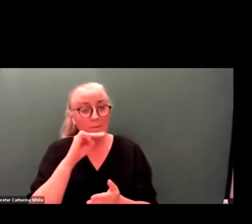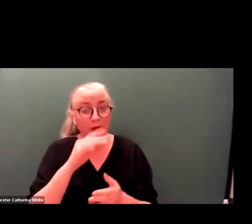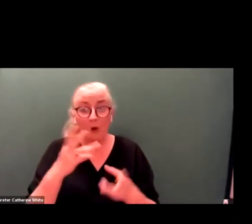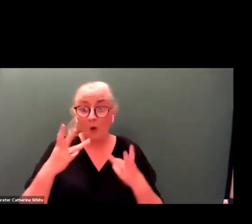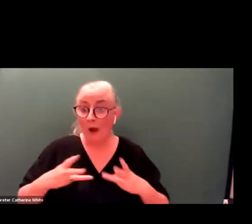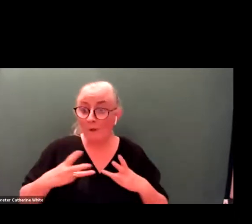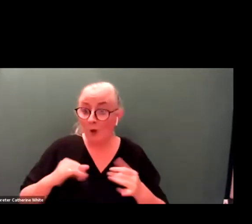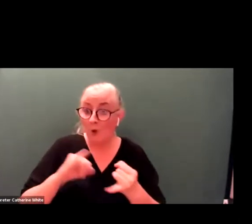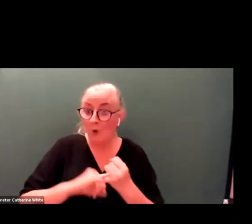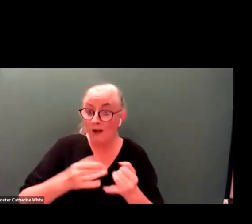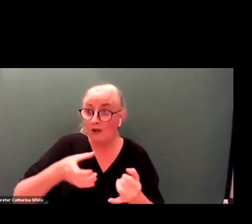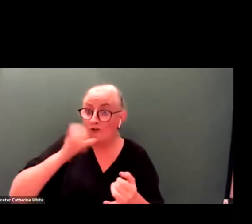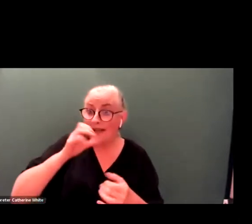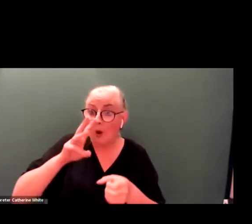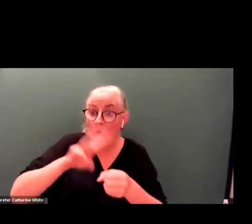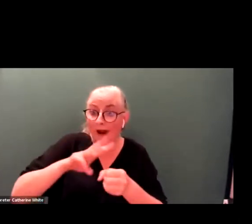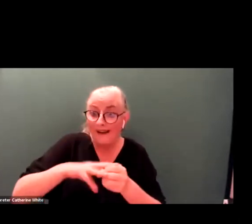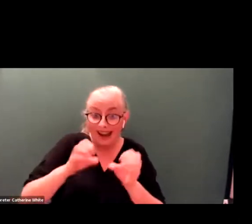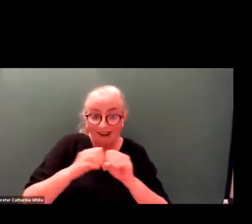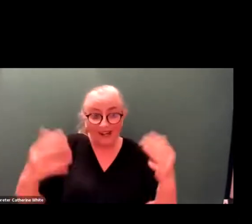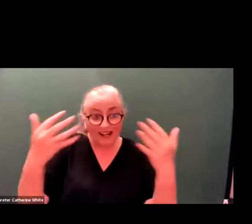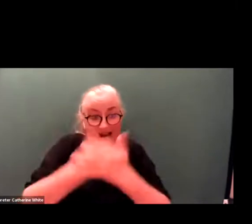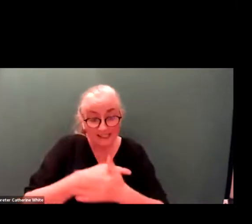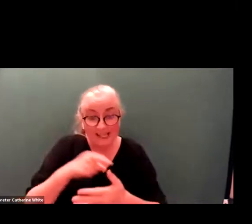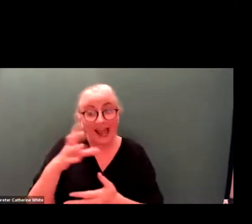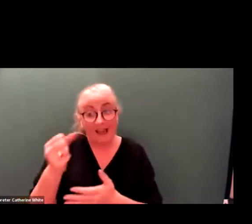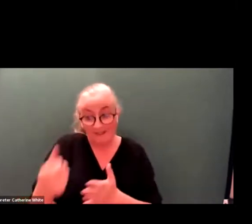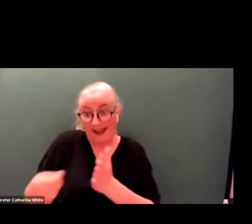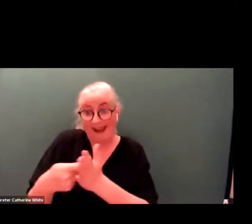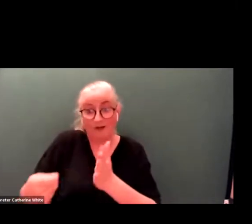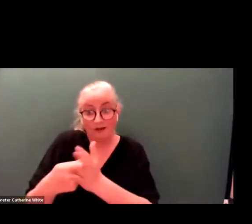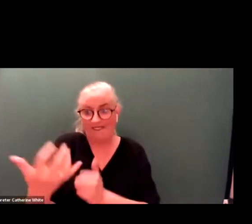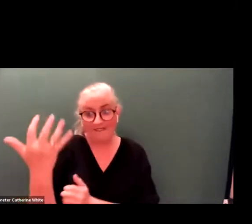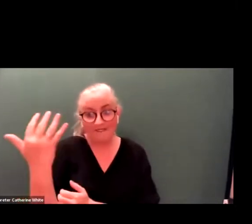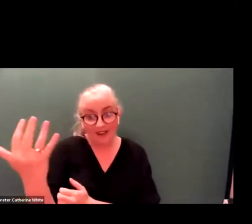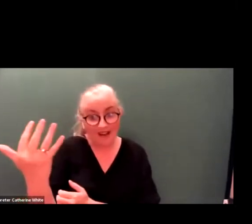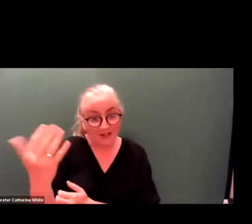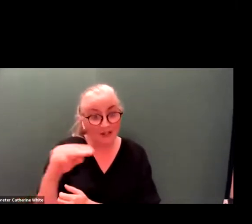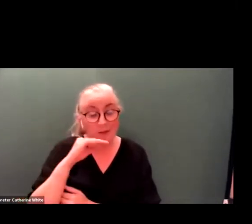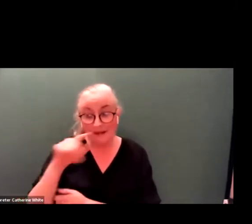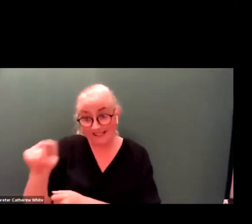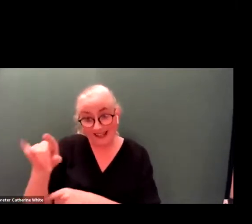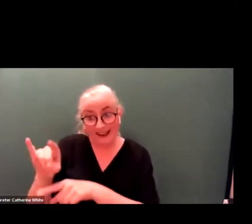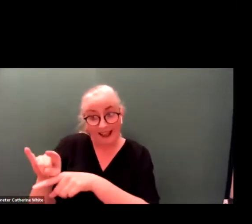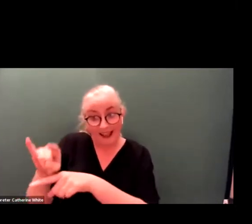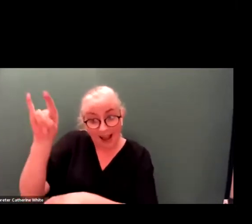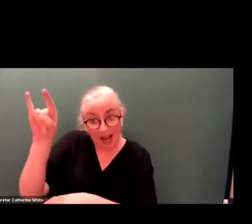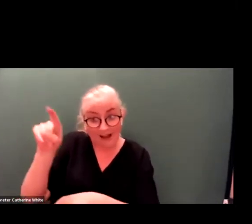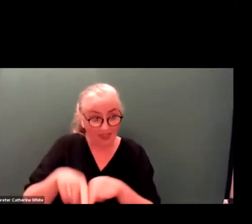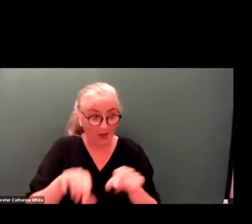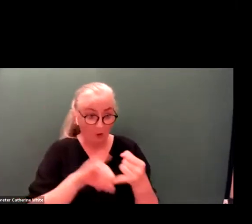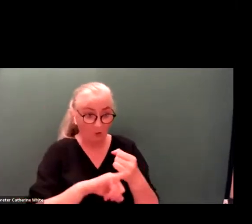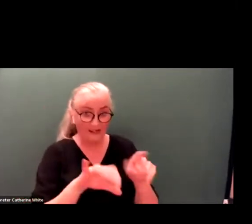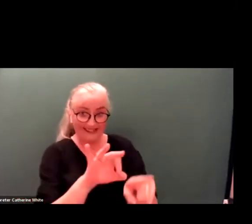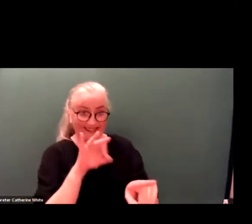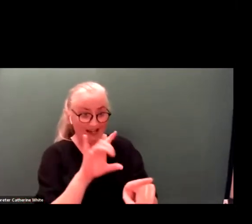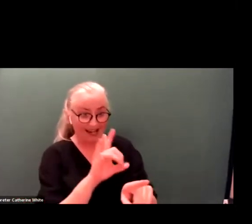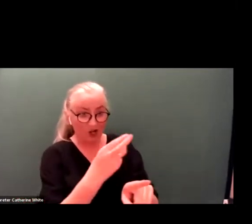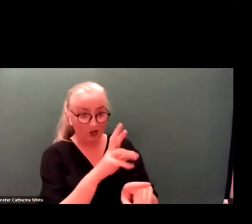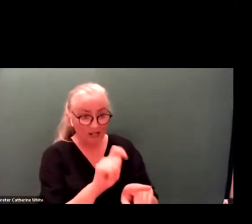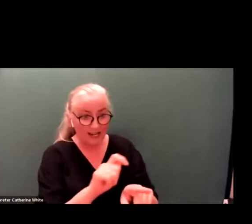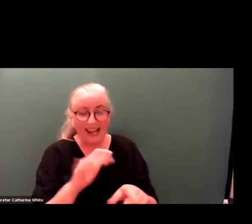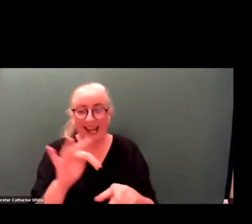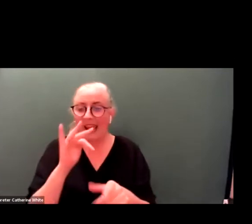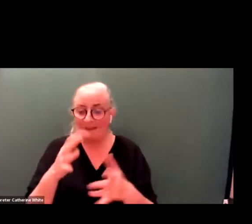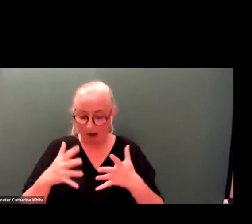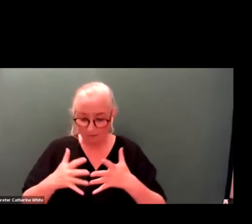glass of wine every day have an additional 5 cases per 1,000 women. So that's 1 higher than taking HRT. Women who have a body mass